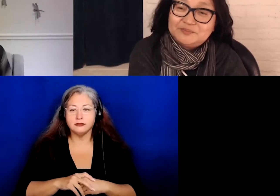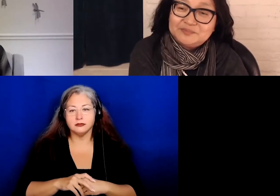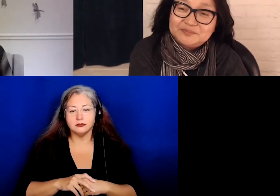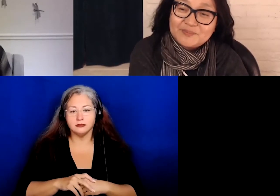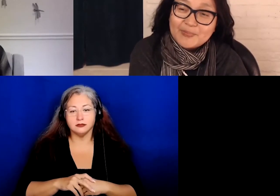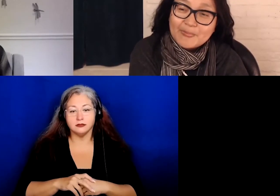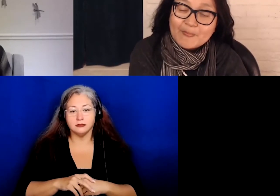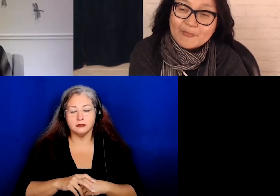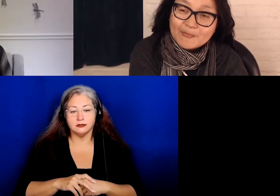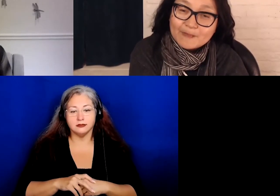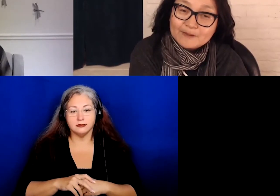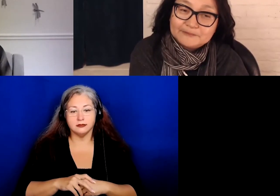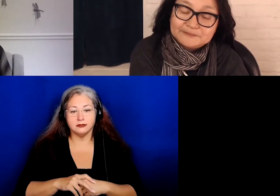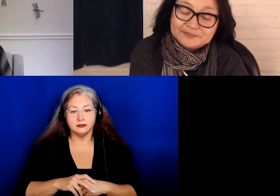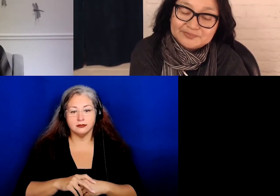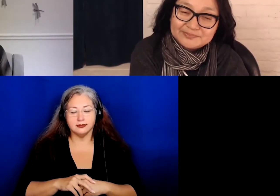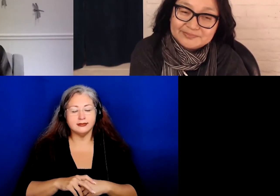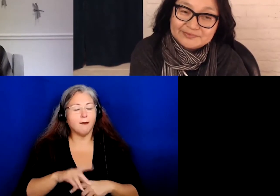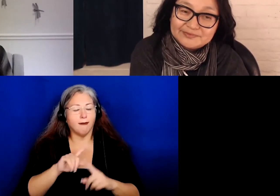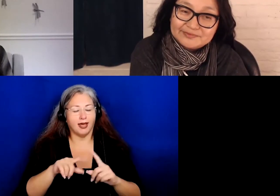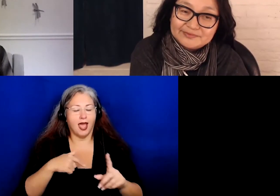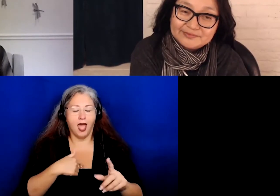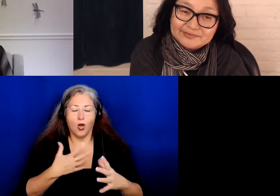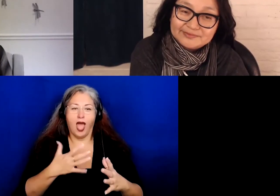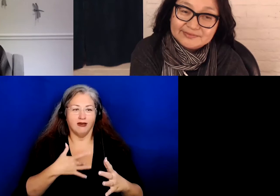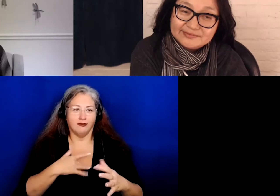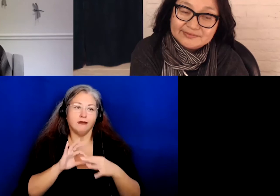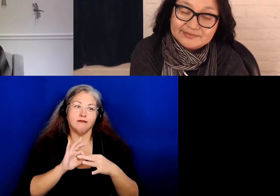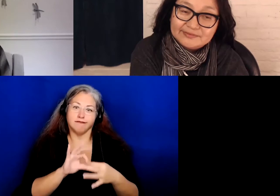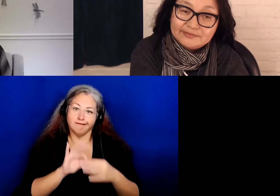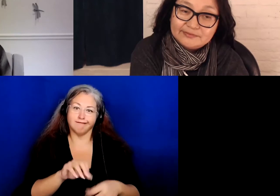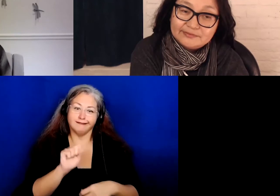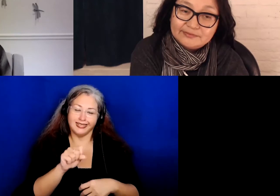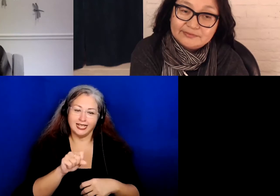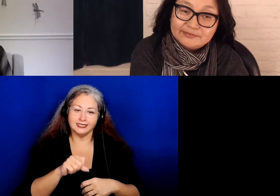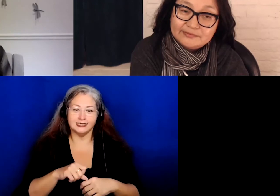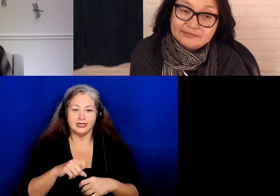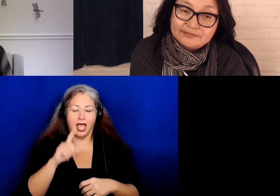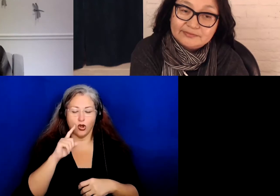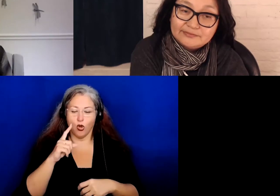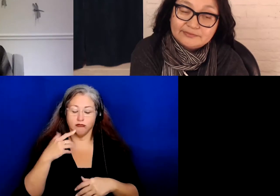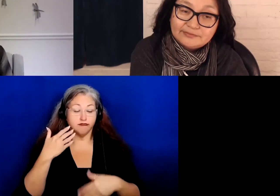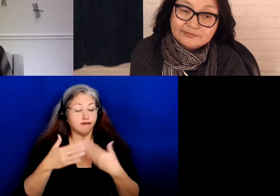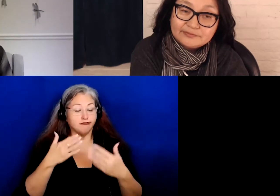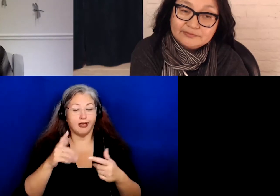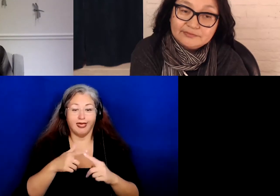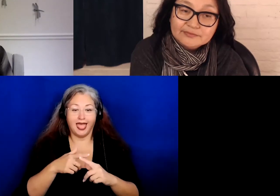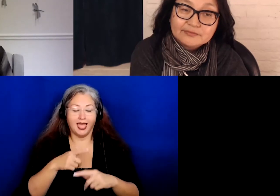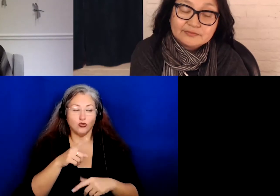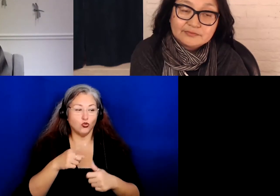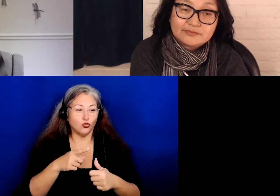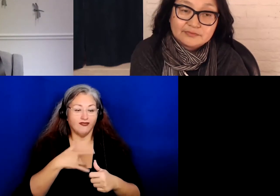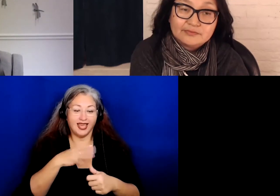mean, it's really resonating with me what you're saying about at one point you weren't interested